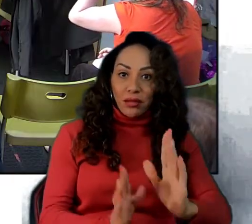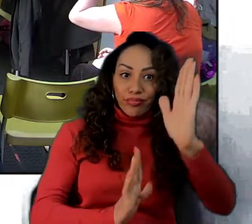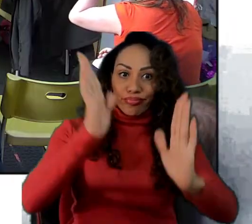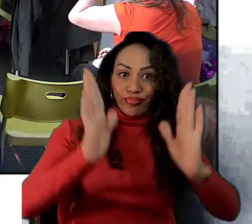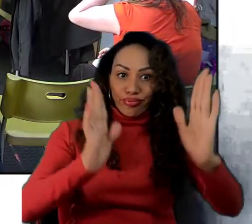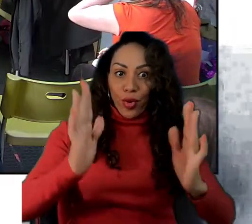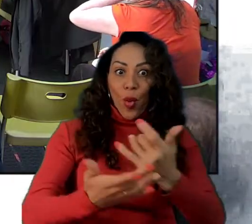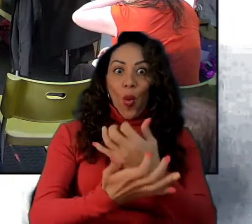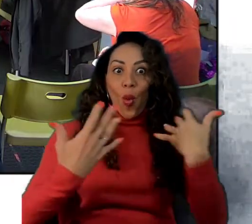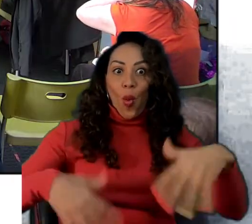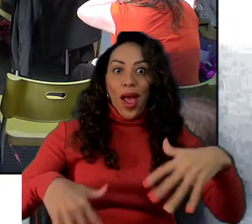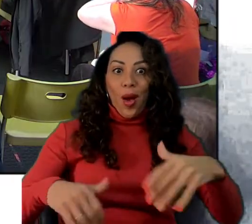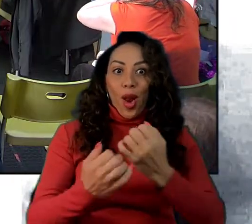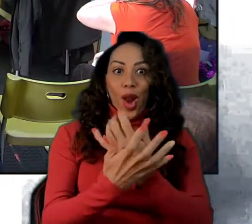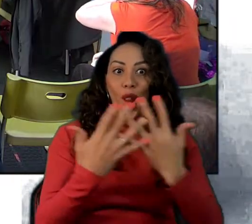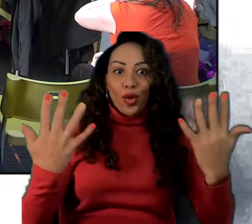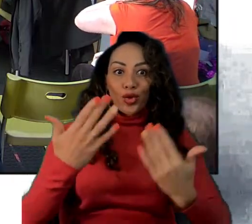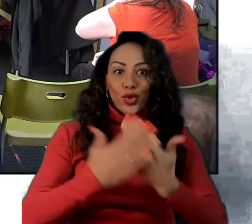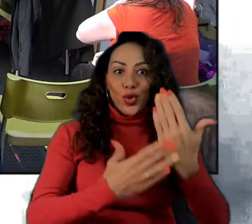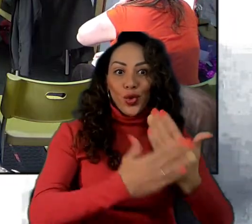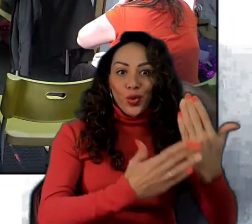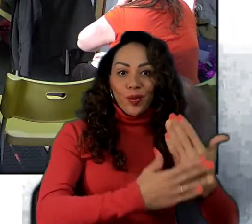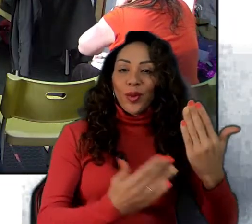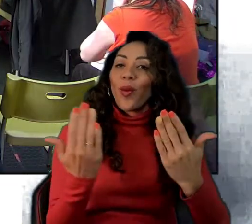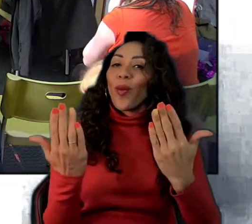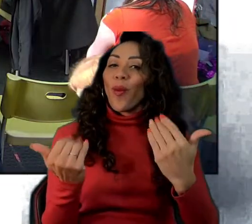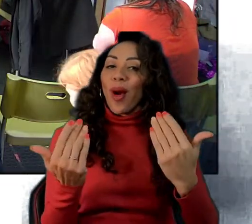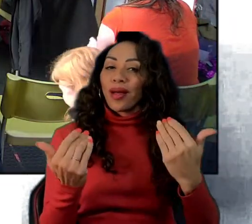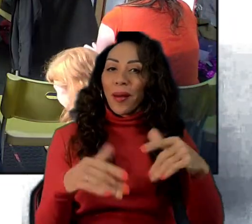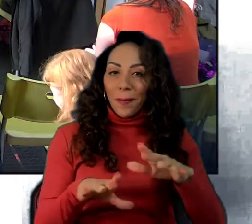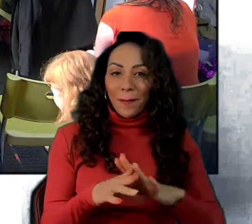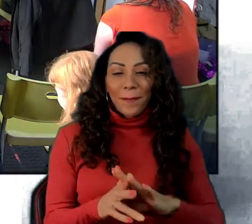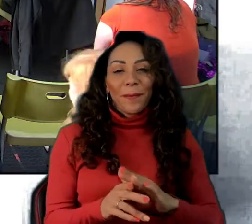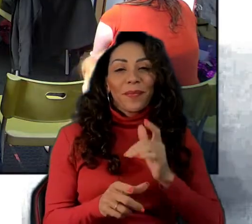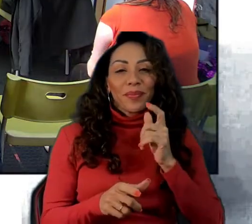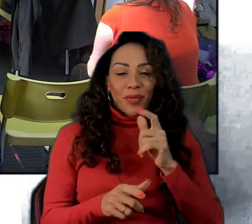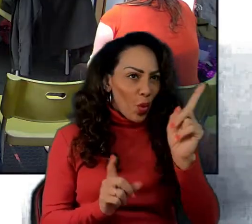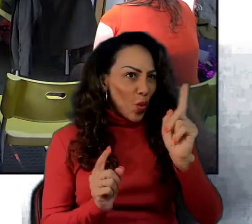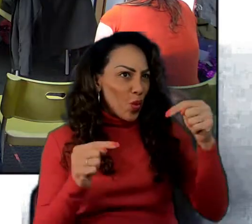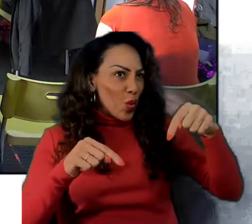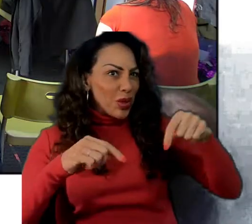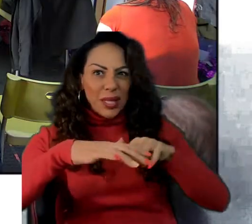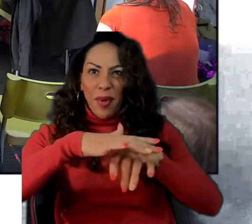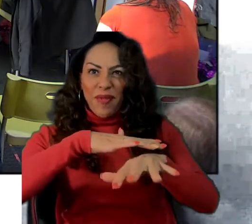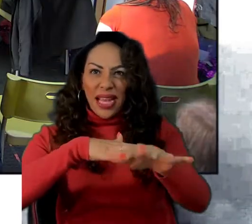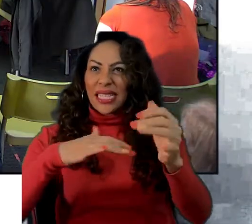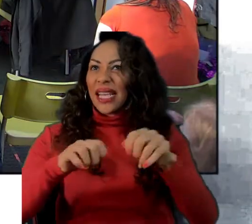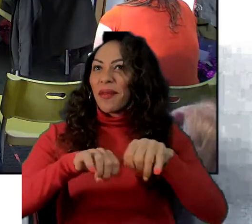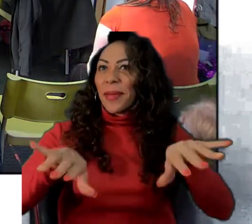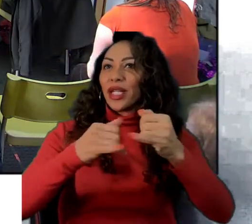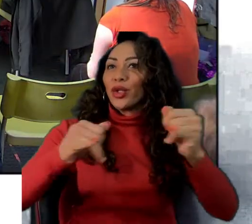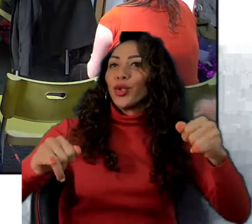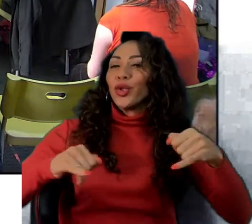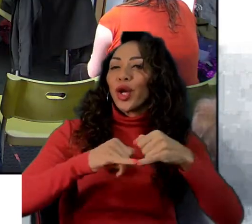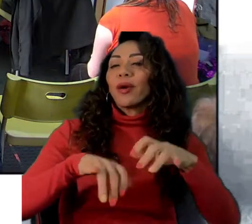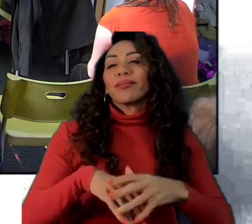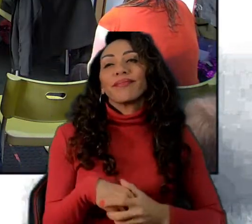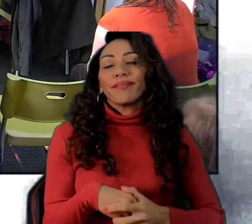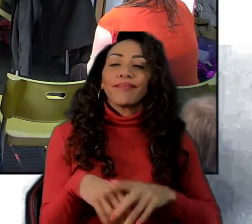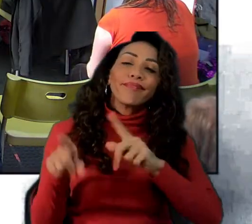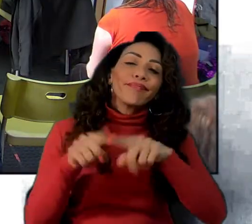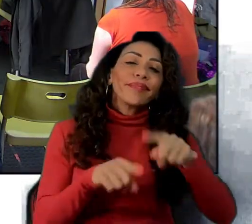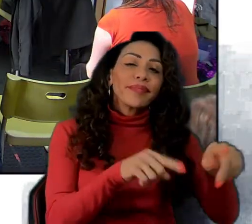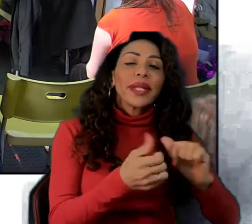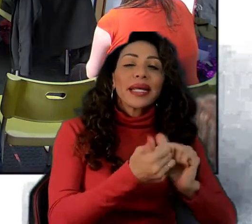lot. Wow. Welcome. This bit is for you. What is the Pervasive Media Studio? We're a diverse and